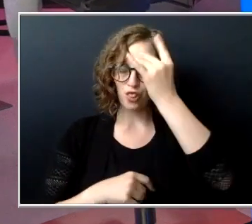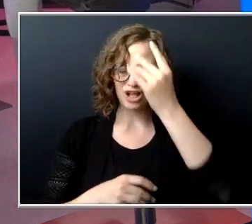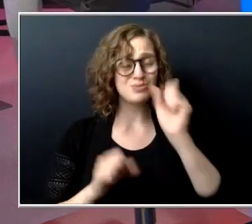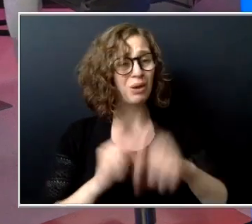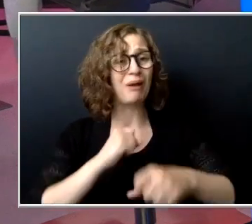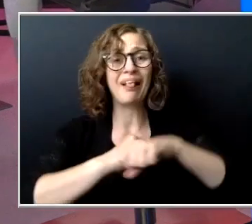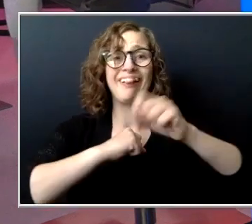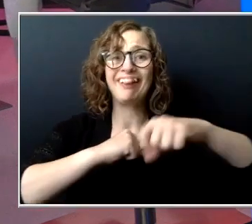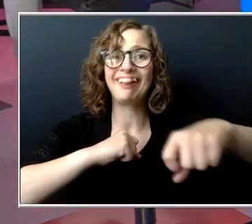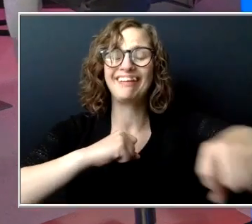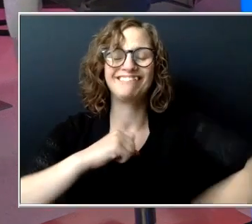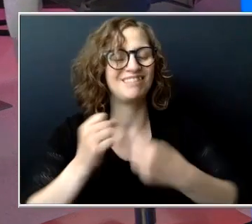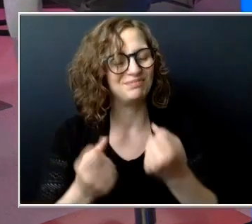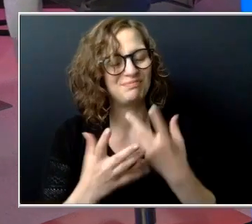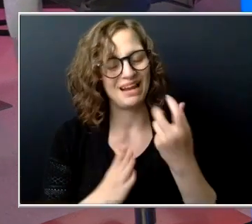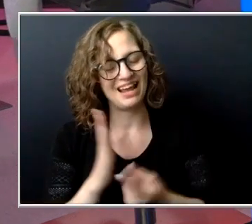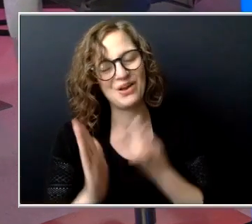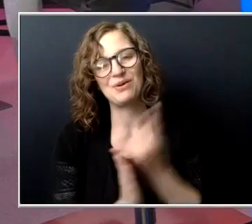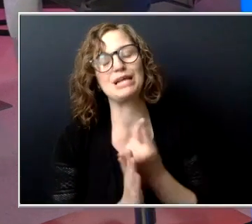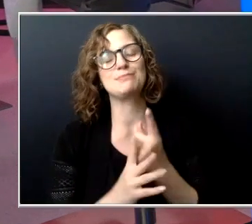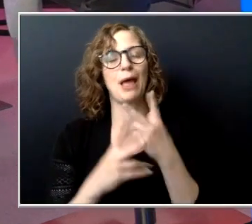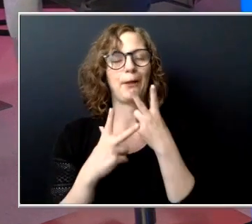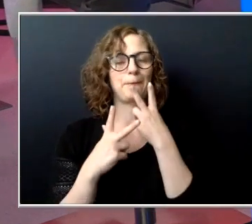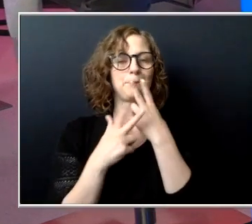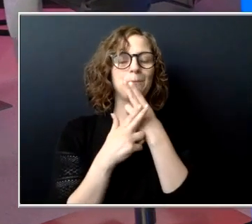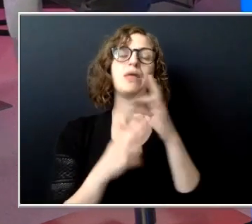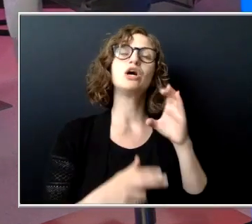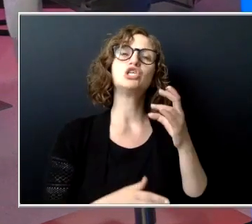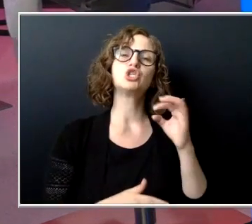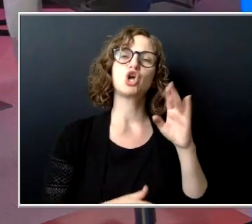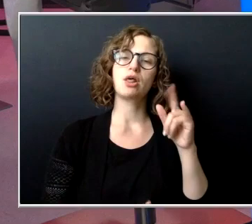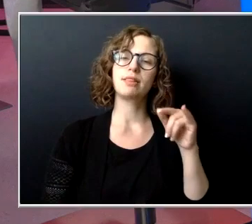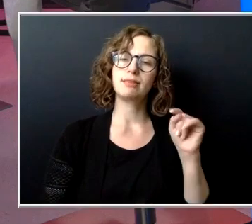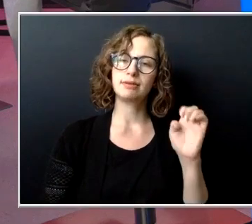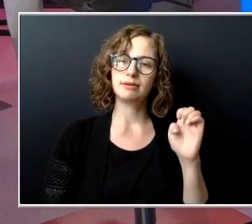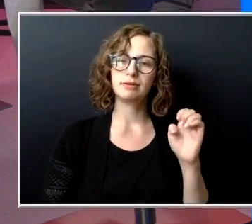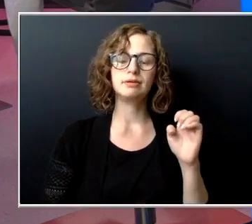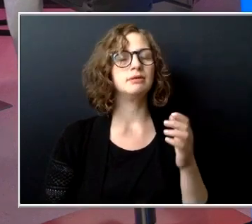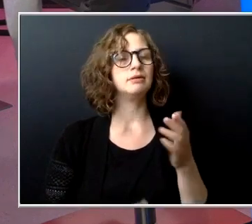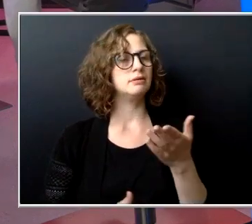for hours. Charlotte, I want to start with you. What's the most important thing